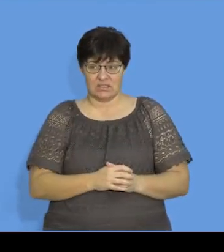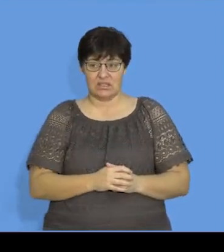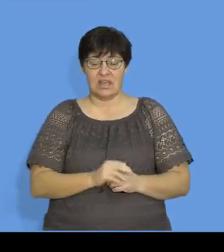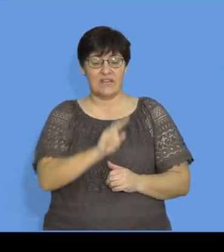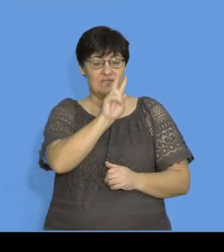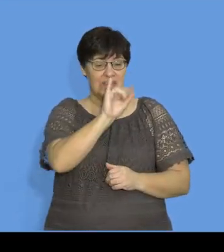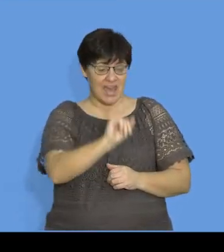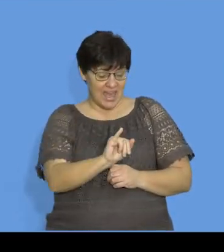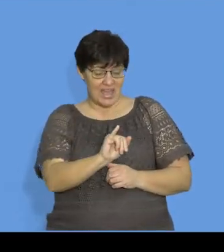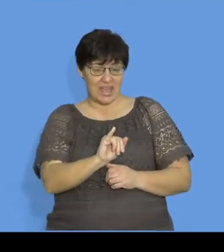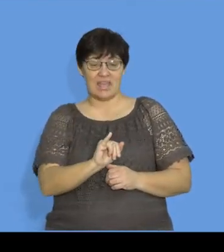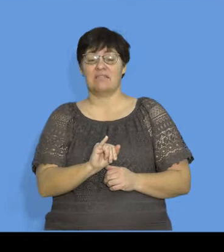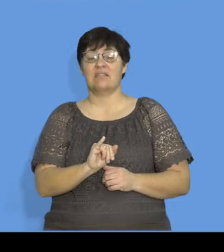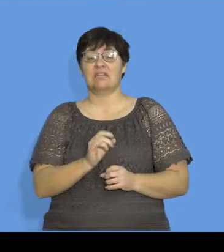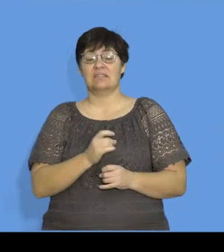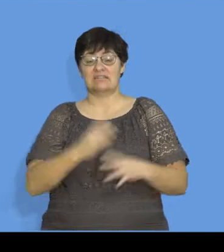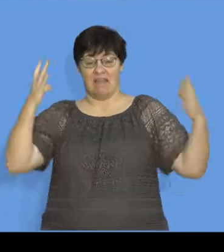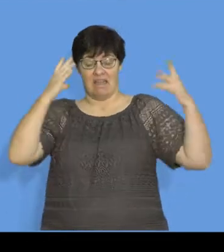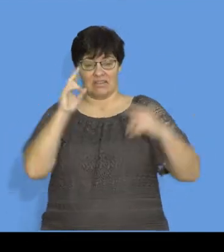acceleration,